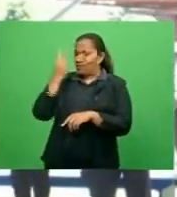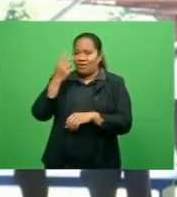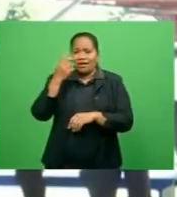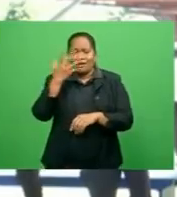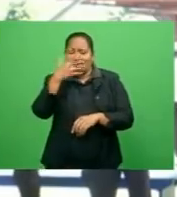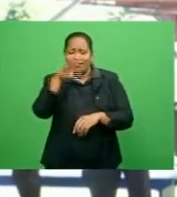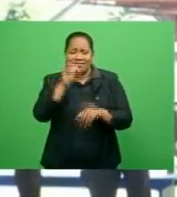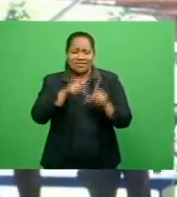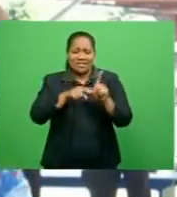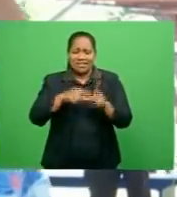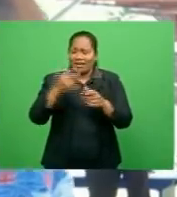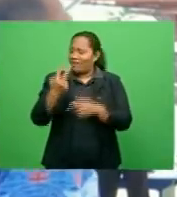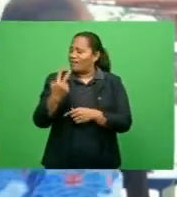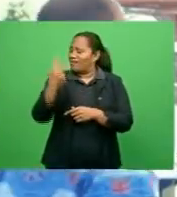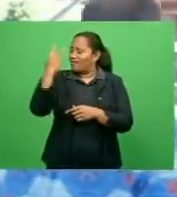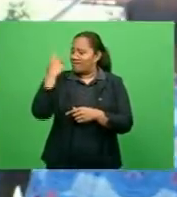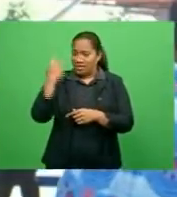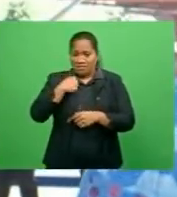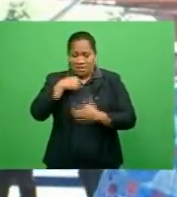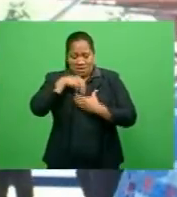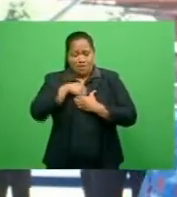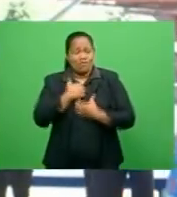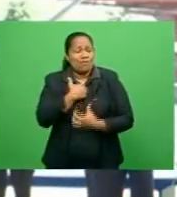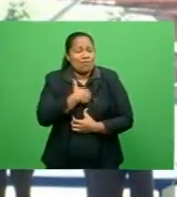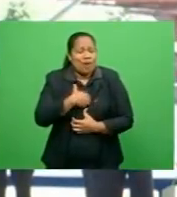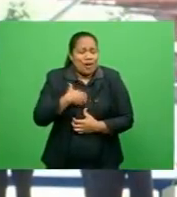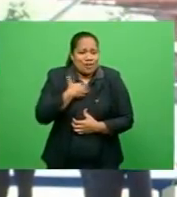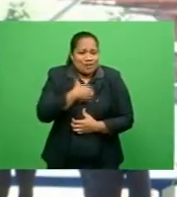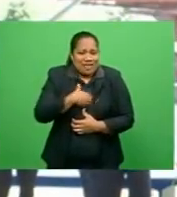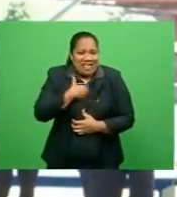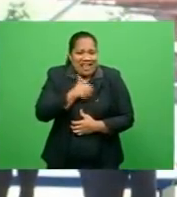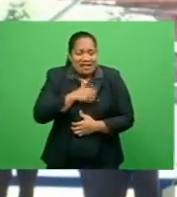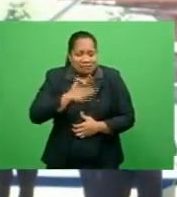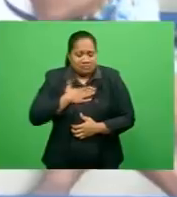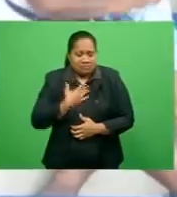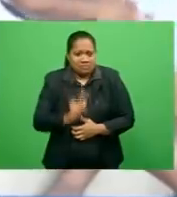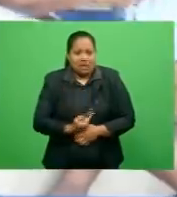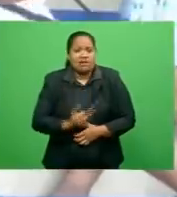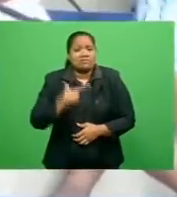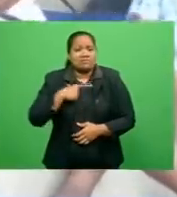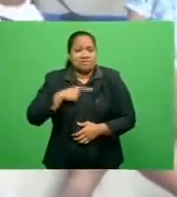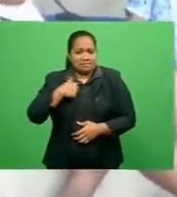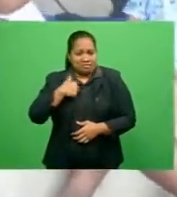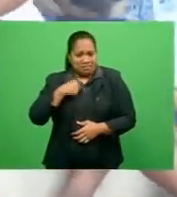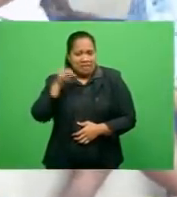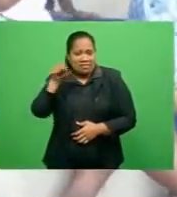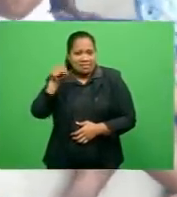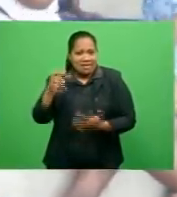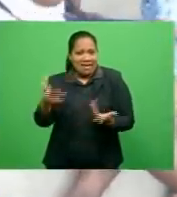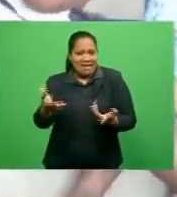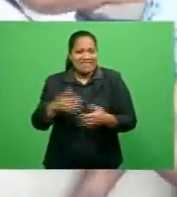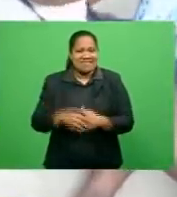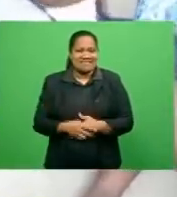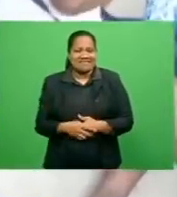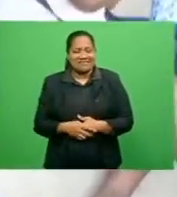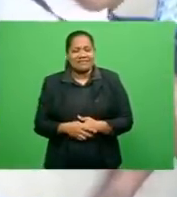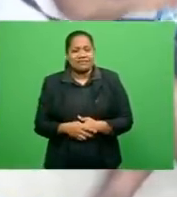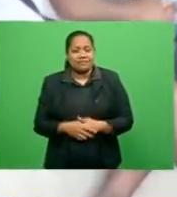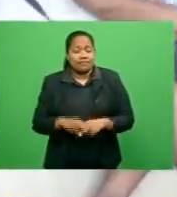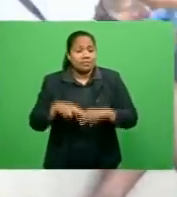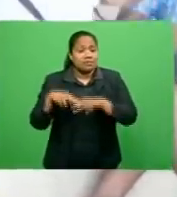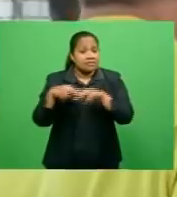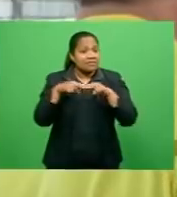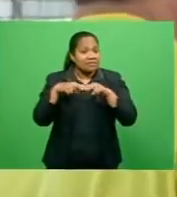very emotional to myself because I was there. With Fiji marking its